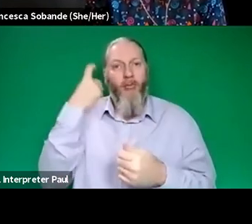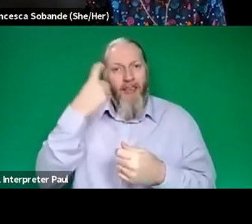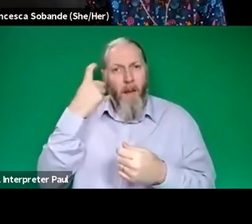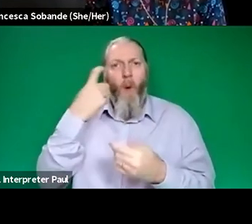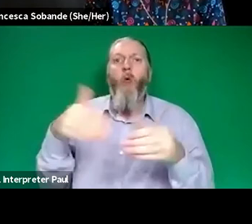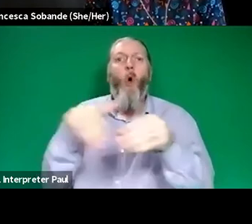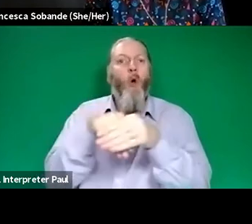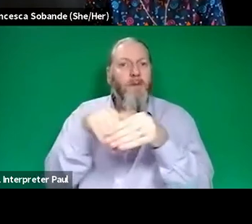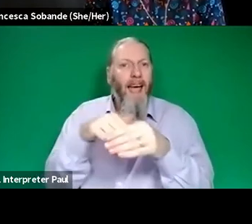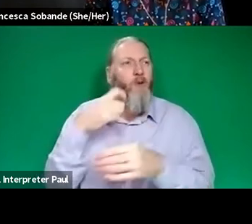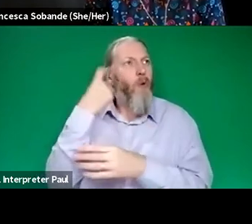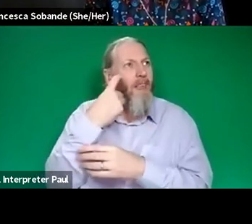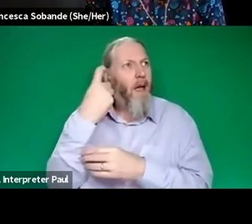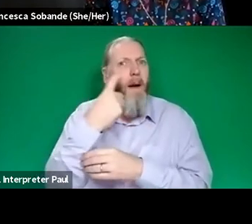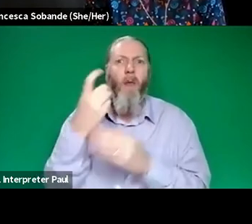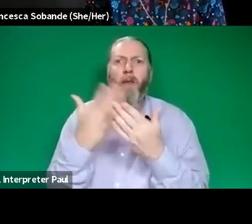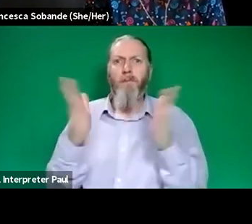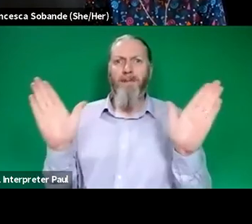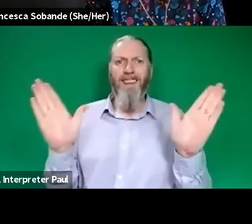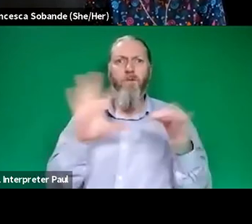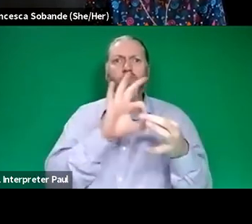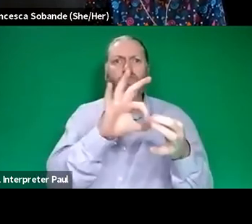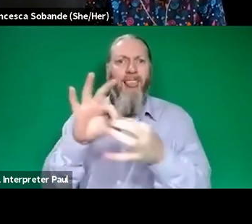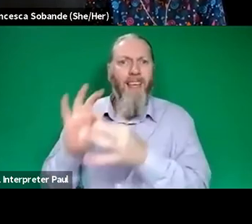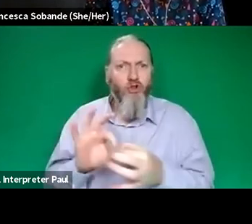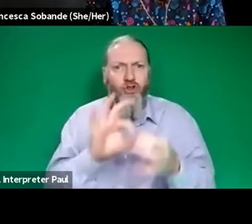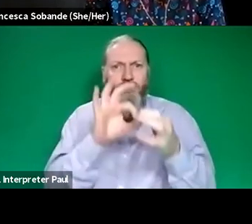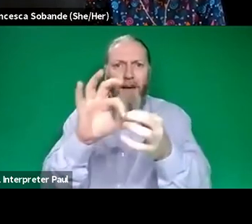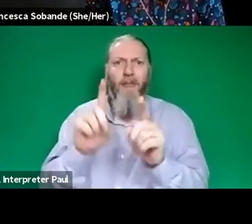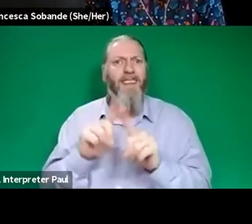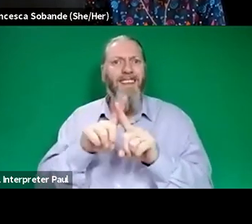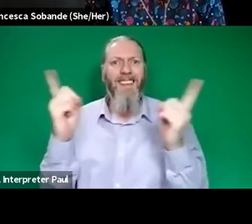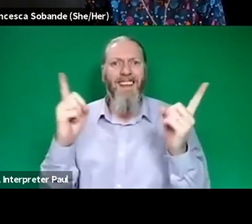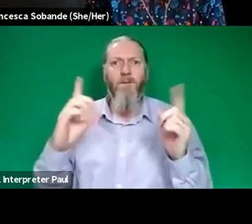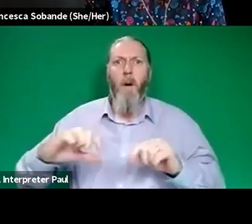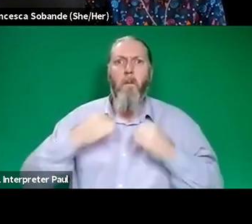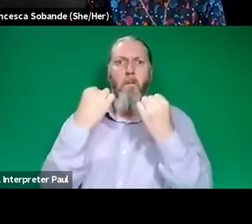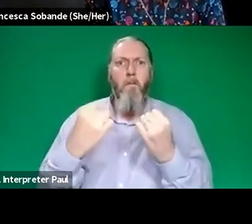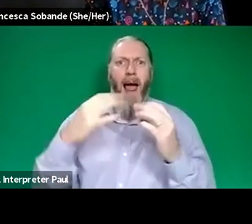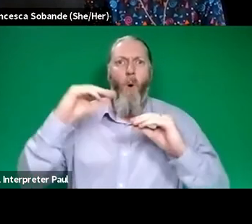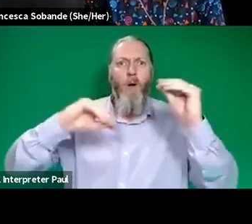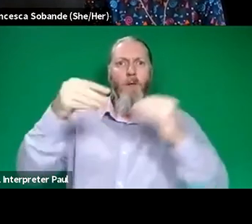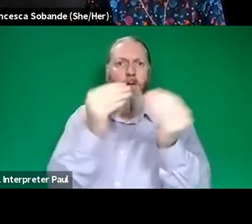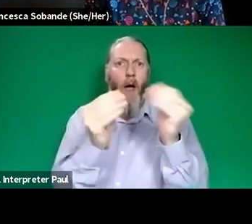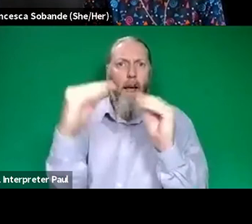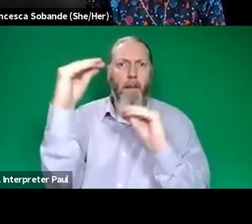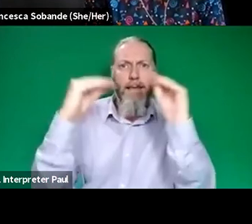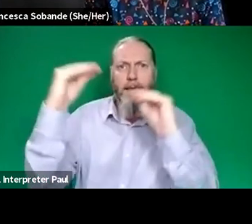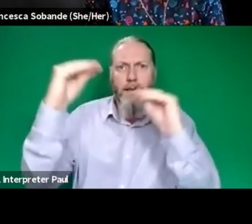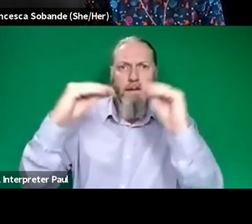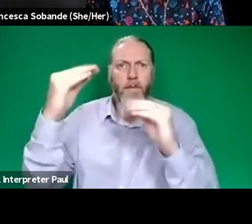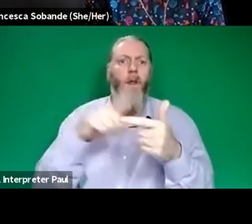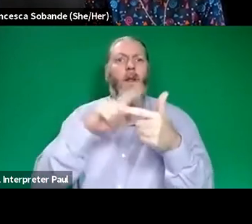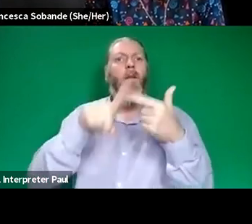and wider kind of power dynamics that you're working against or working with. And then to move through to a process of trying to build the thing that you're trying to do. I think there has